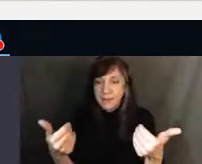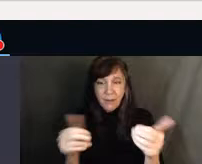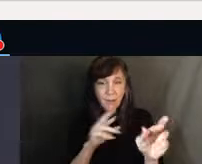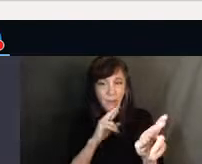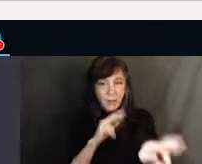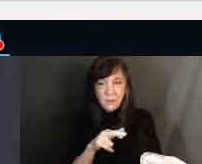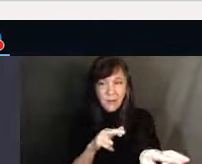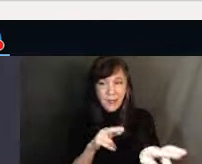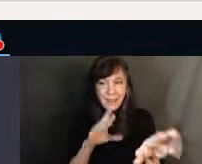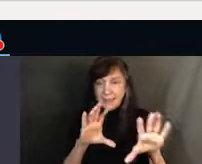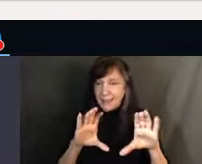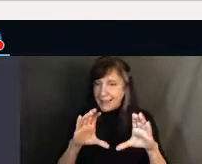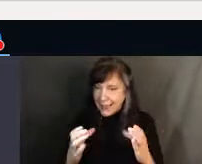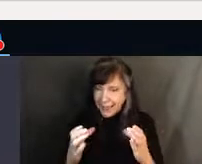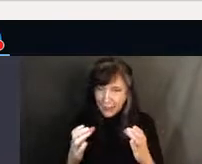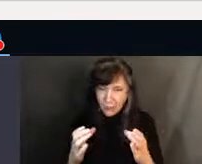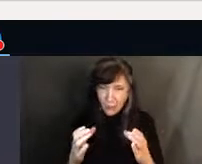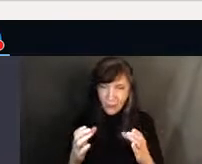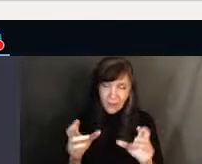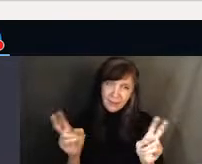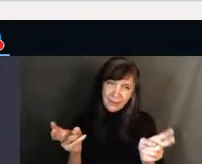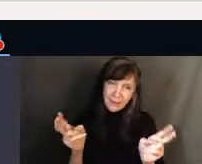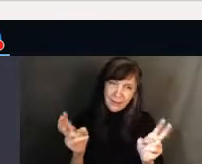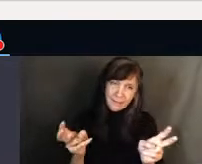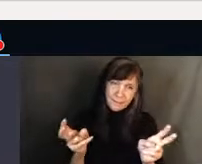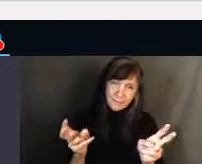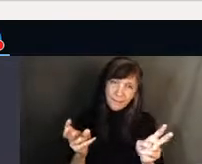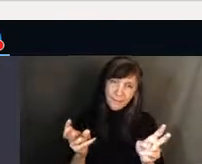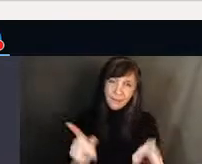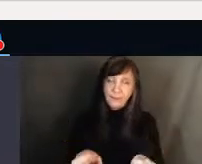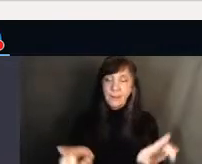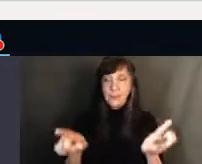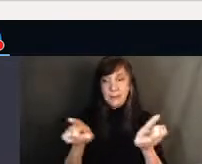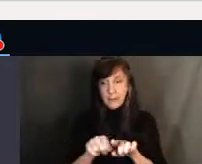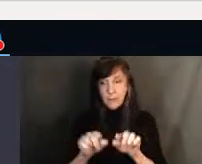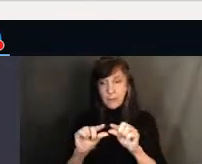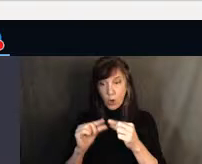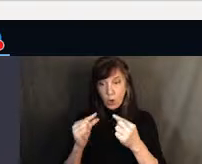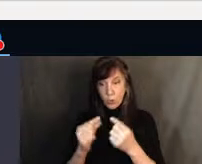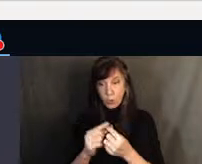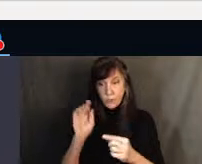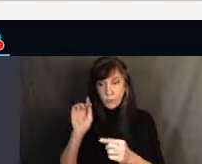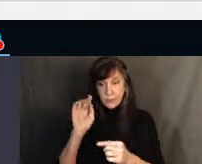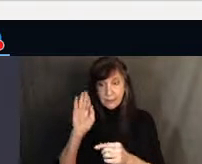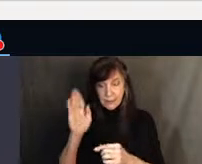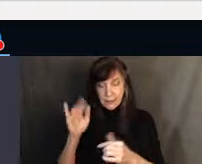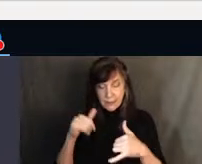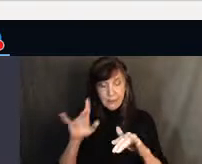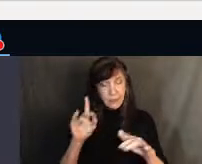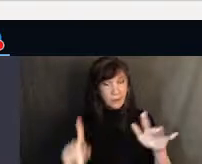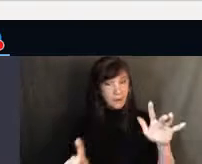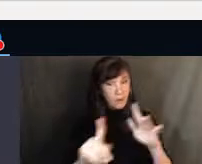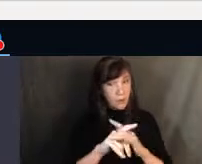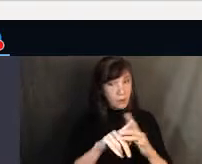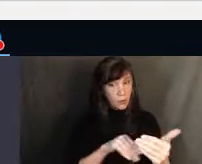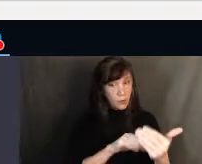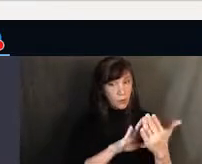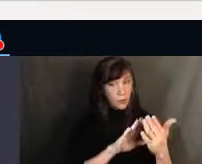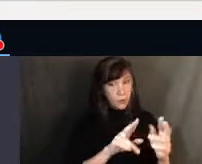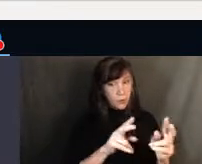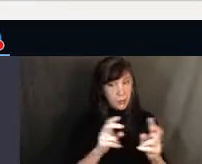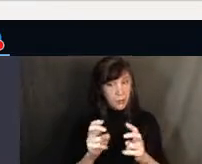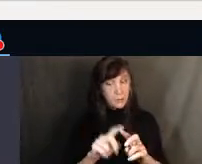response category because the same groups are really going to still be going out to address those issues, but it's determining, do they have